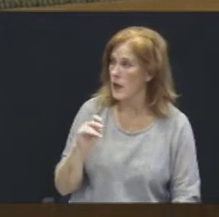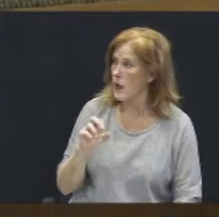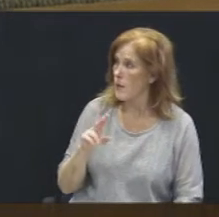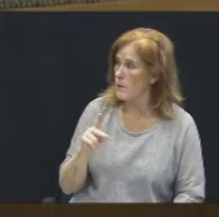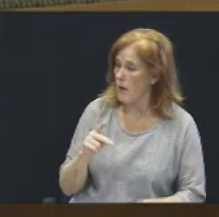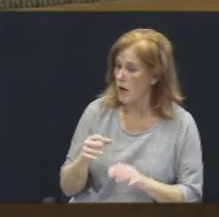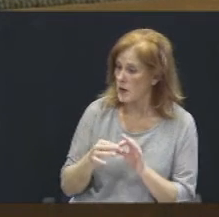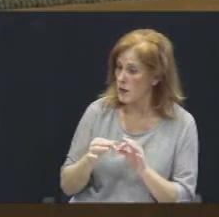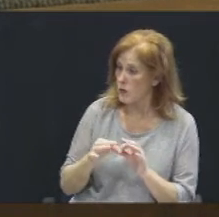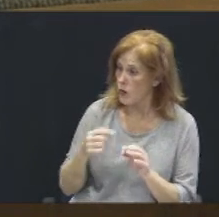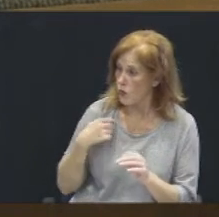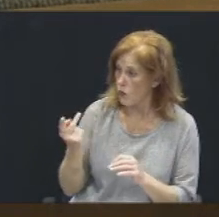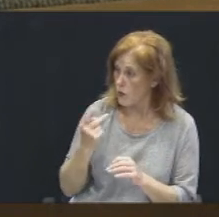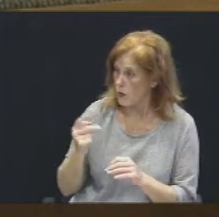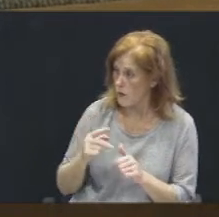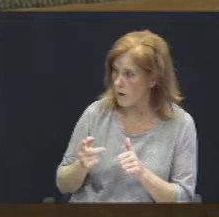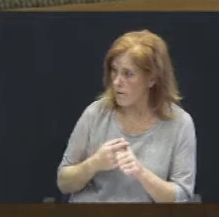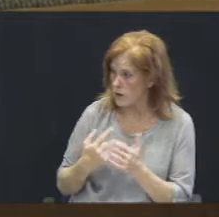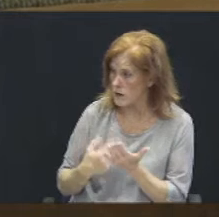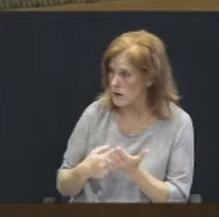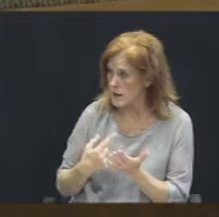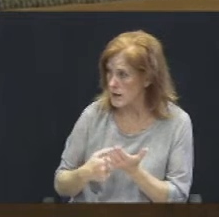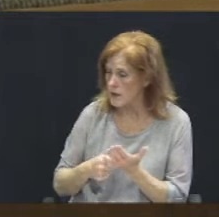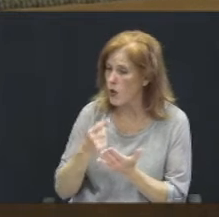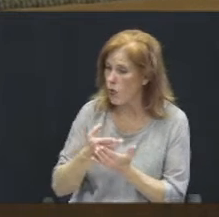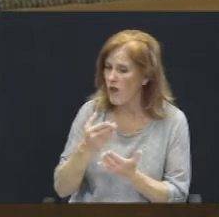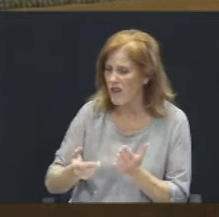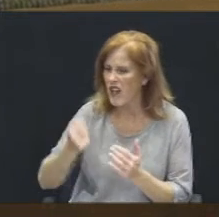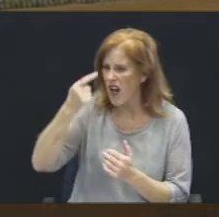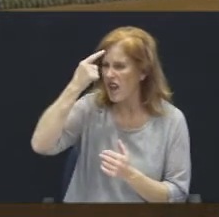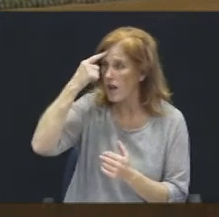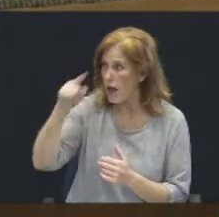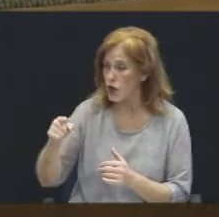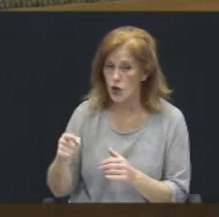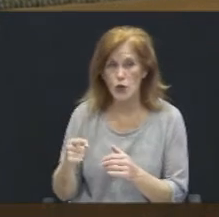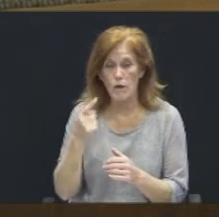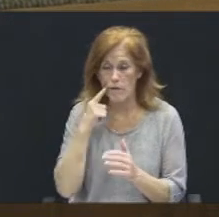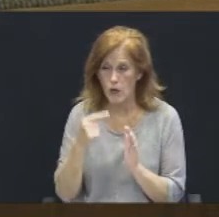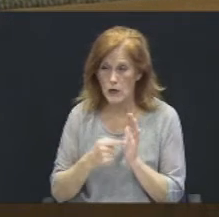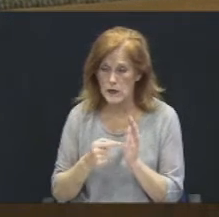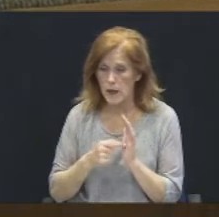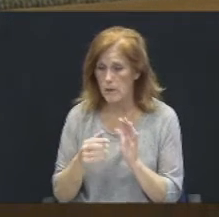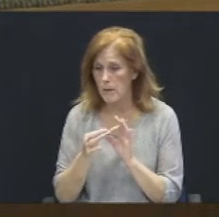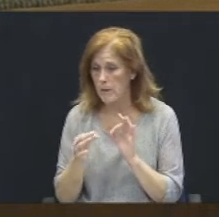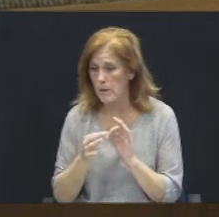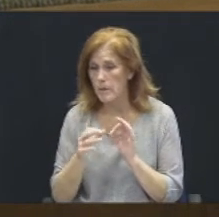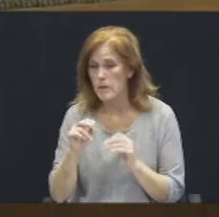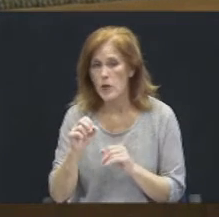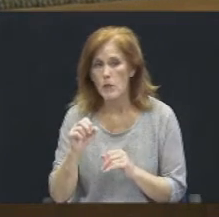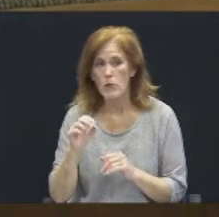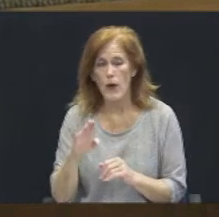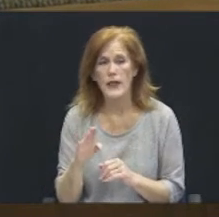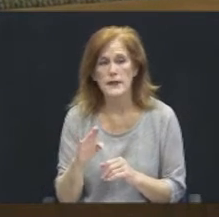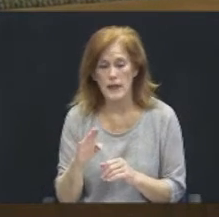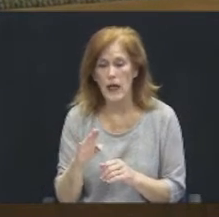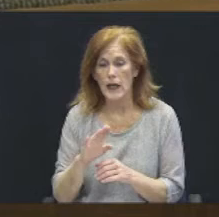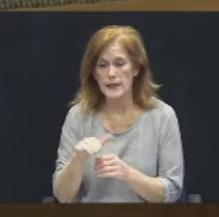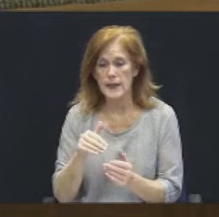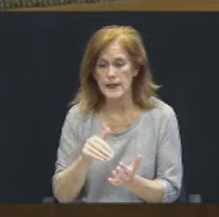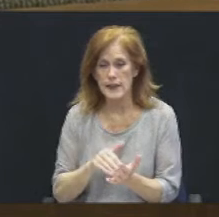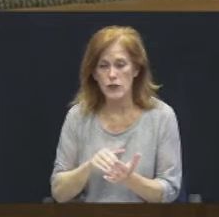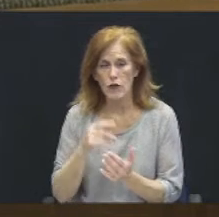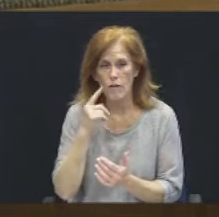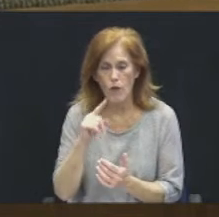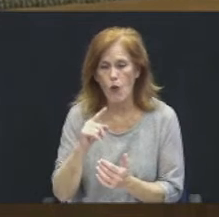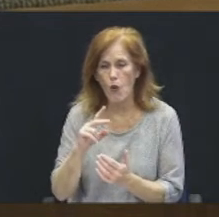first talking in was you mentioned, for example, that Nebraska is a locus for project